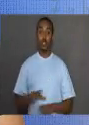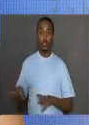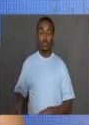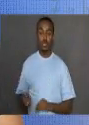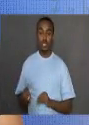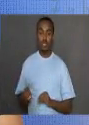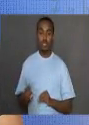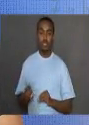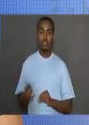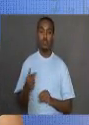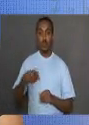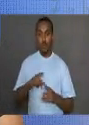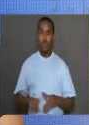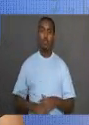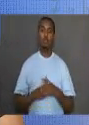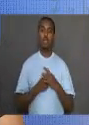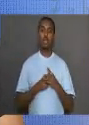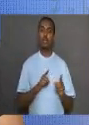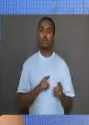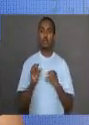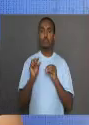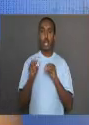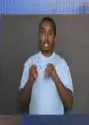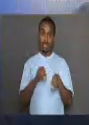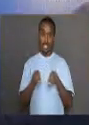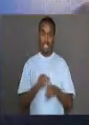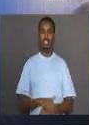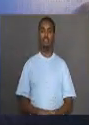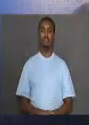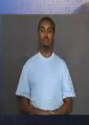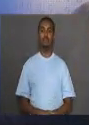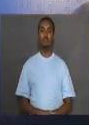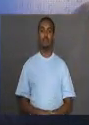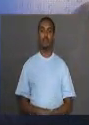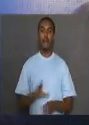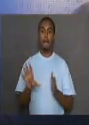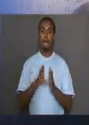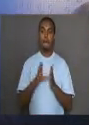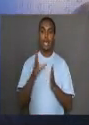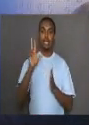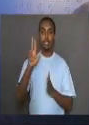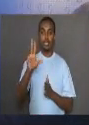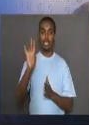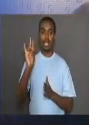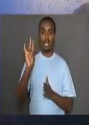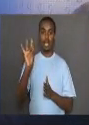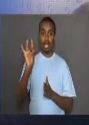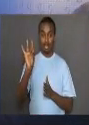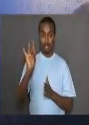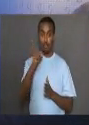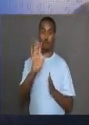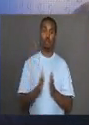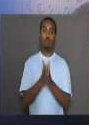Students, we will begin with an activity. On page 38 of your